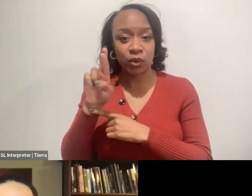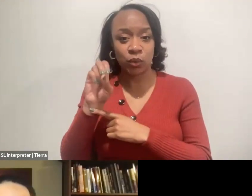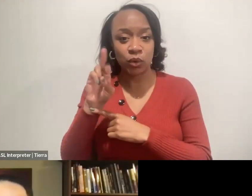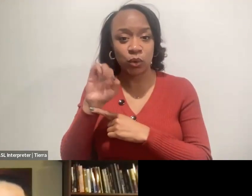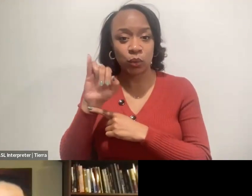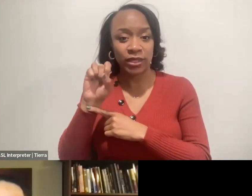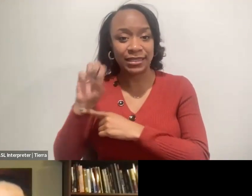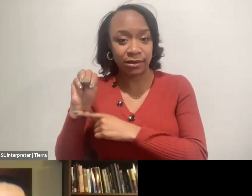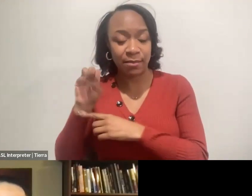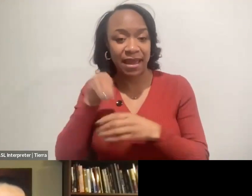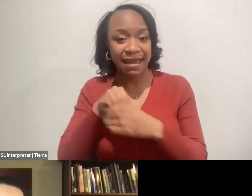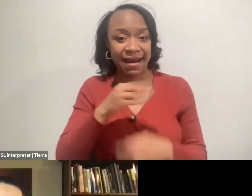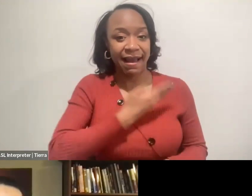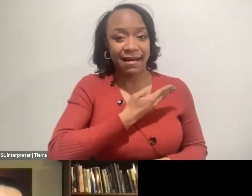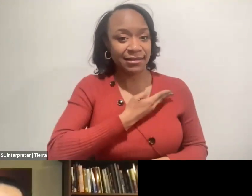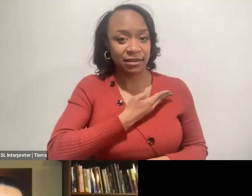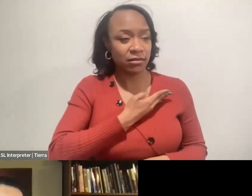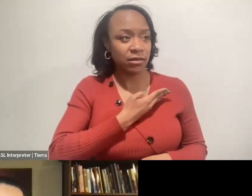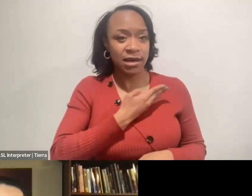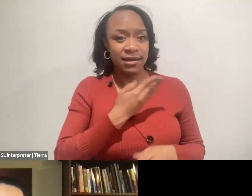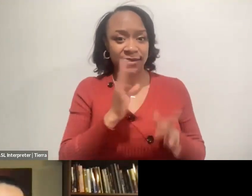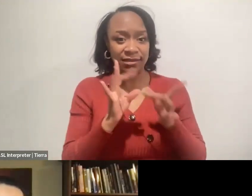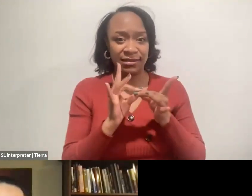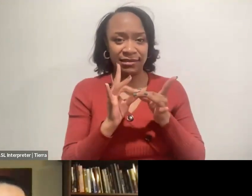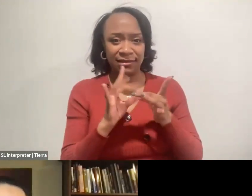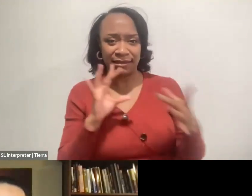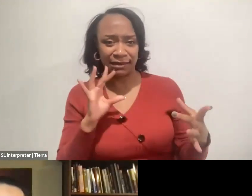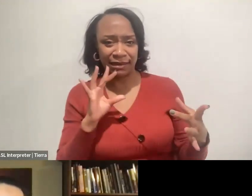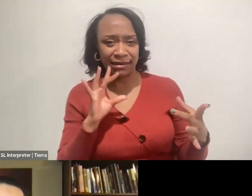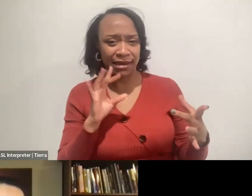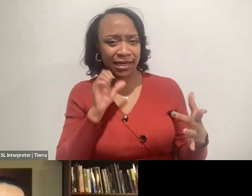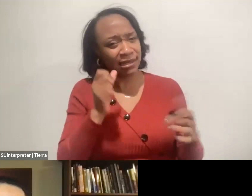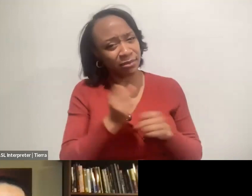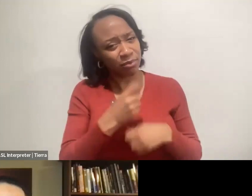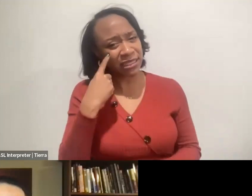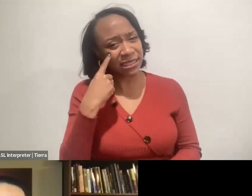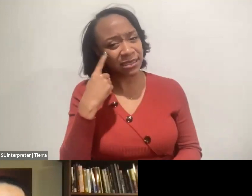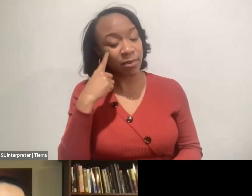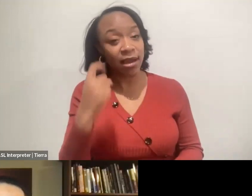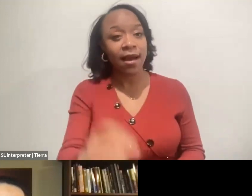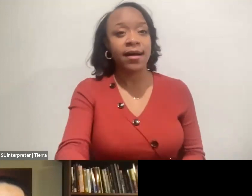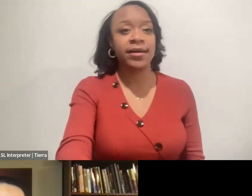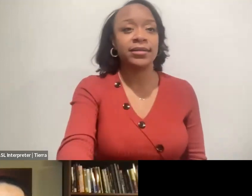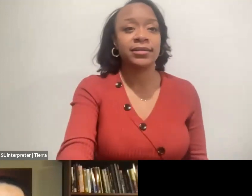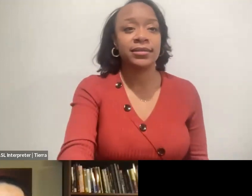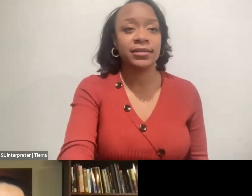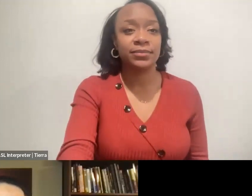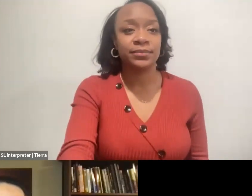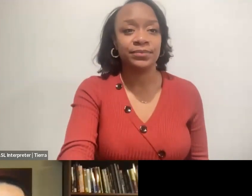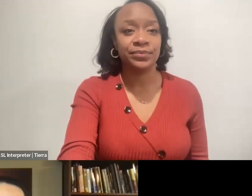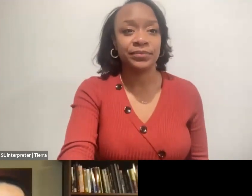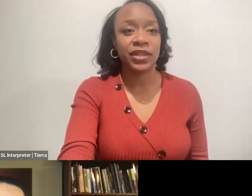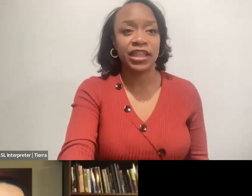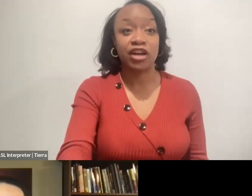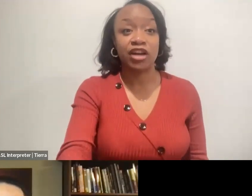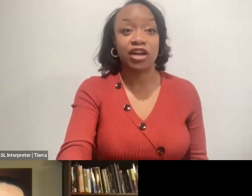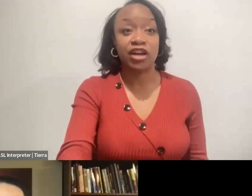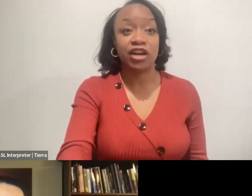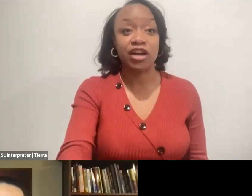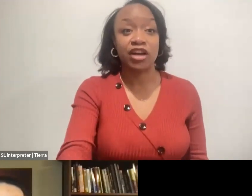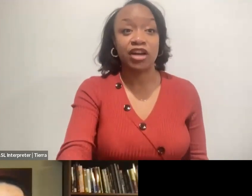It's a complete disconnect. Because there's an unwritten rule that is